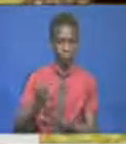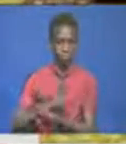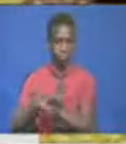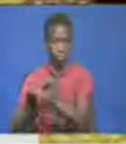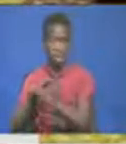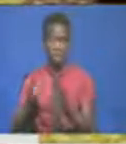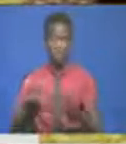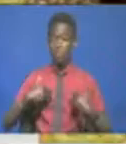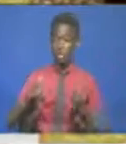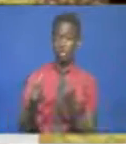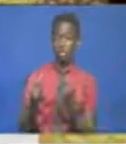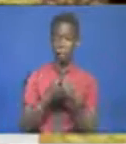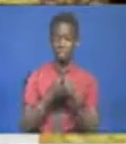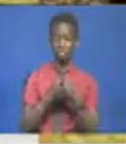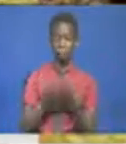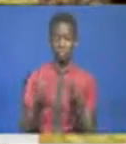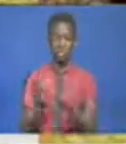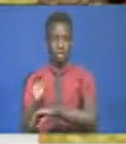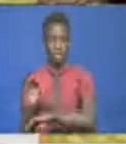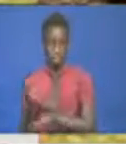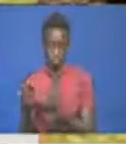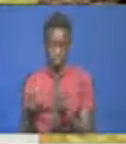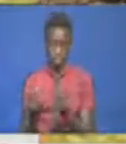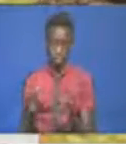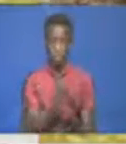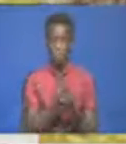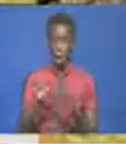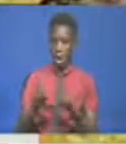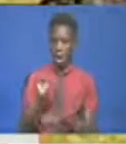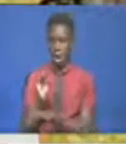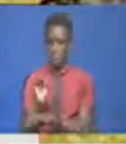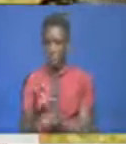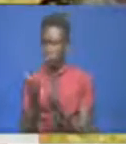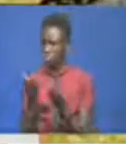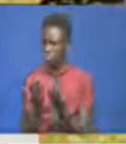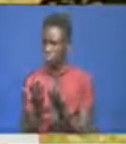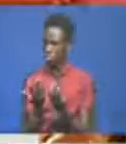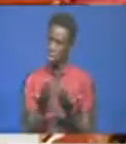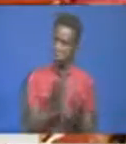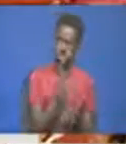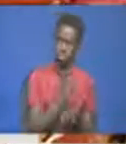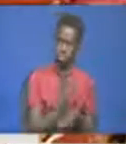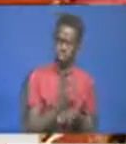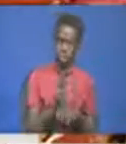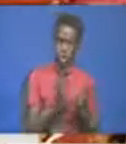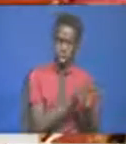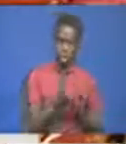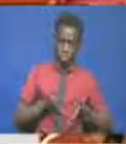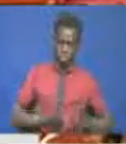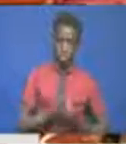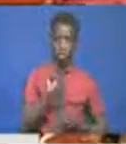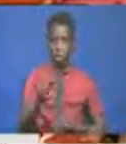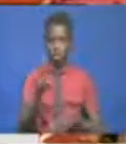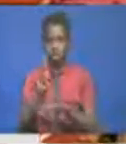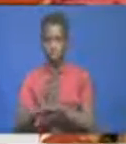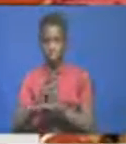do, whether they need to do normal delivery or they need to undergo cesarean section. Kamau at the same time warned